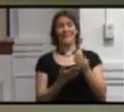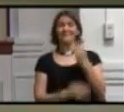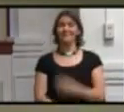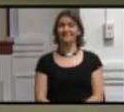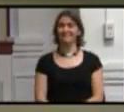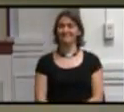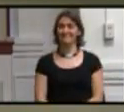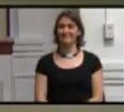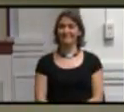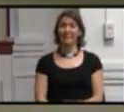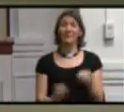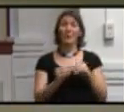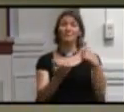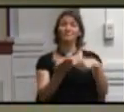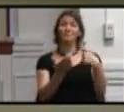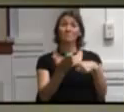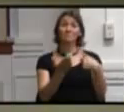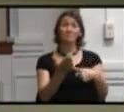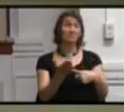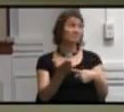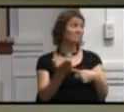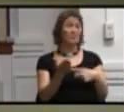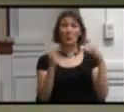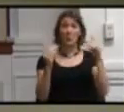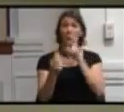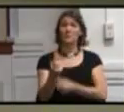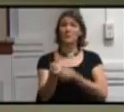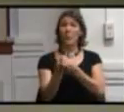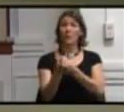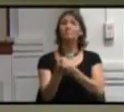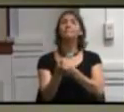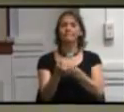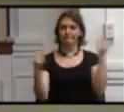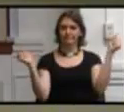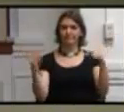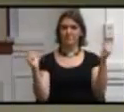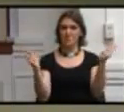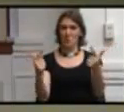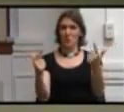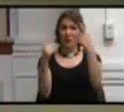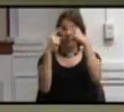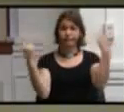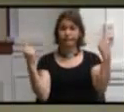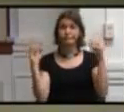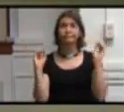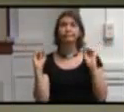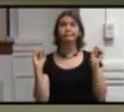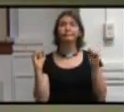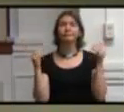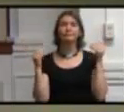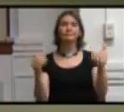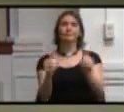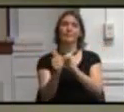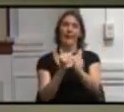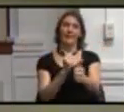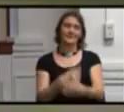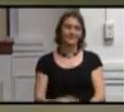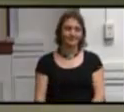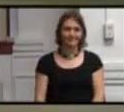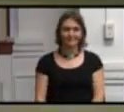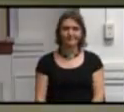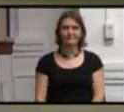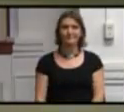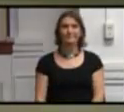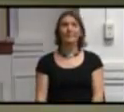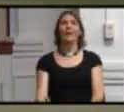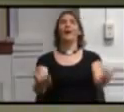too. Any further discussion? Hearing none, all those in favor, please say aye. Aye. Aye. Anybody opposed or abstaining? That carries 5-0.